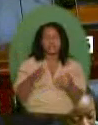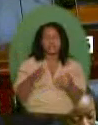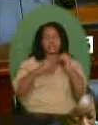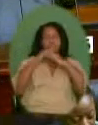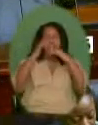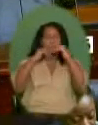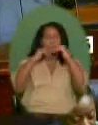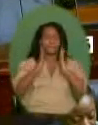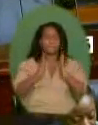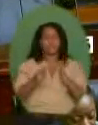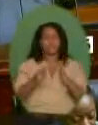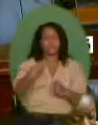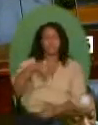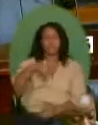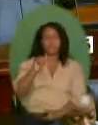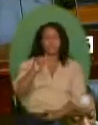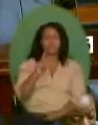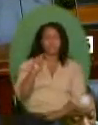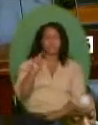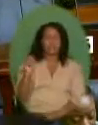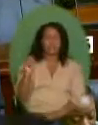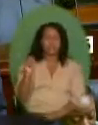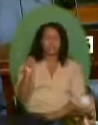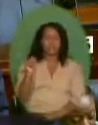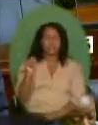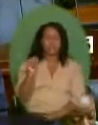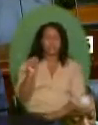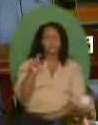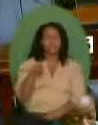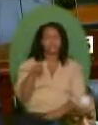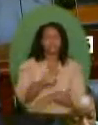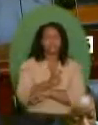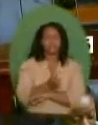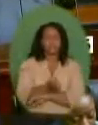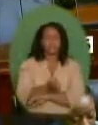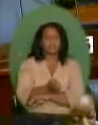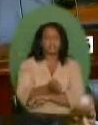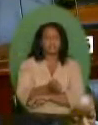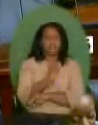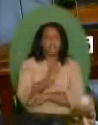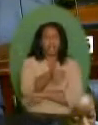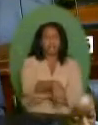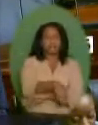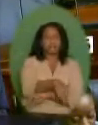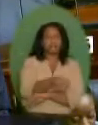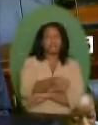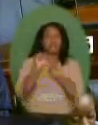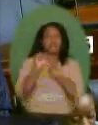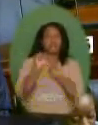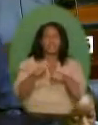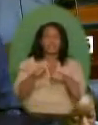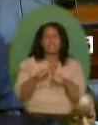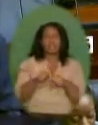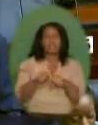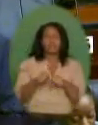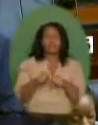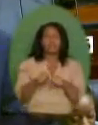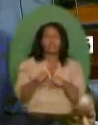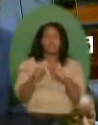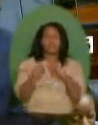morning, this afternoon, Mr. Speaker. Mr. Speaker, I am sure that it will surprise